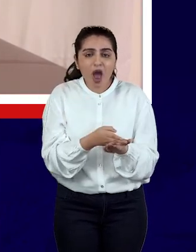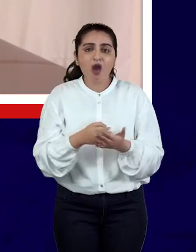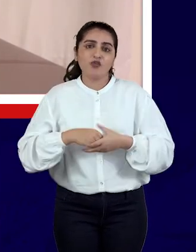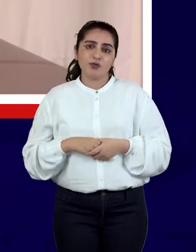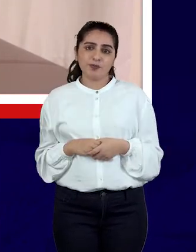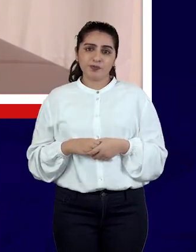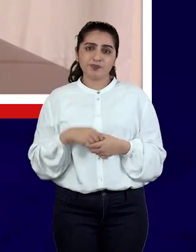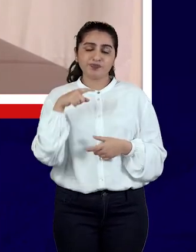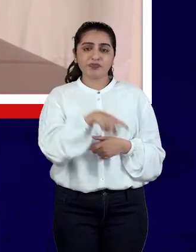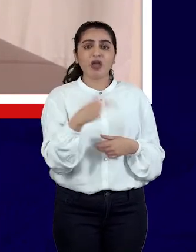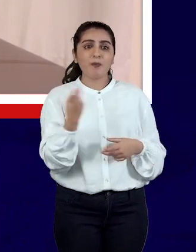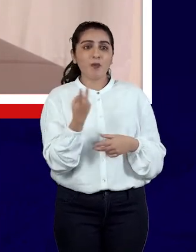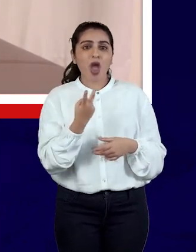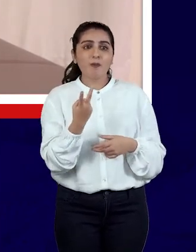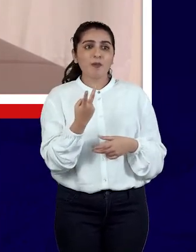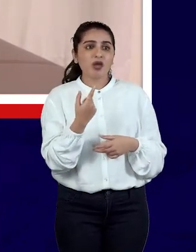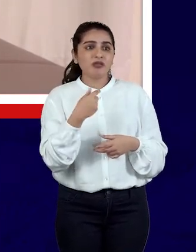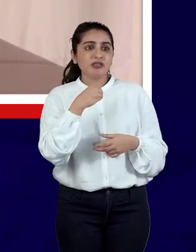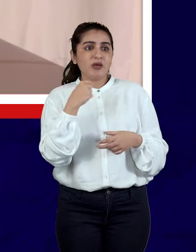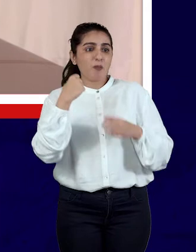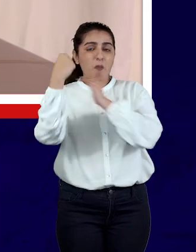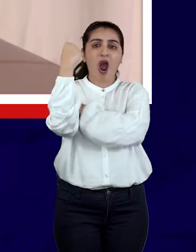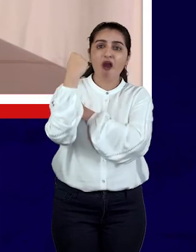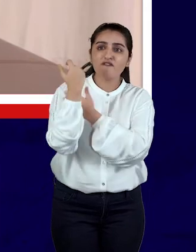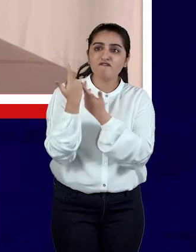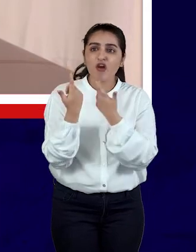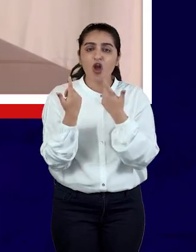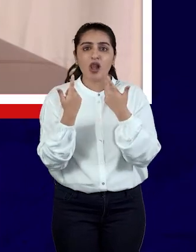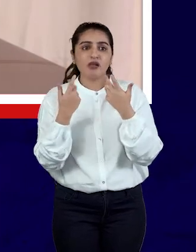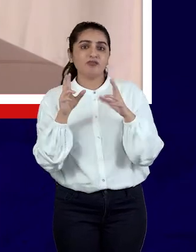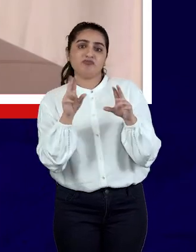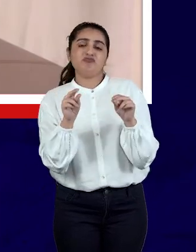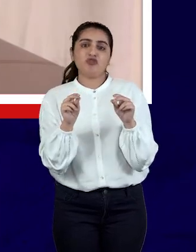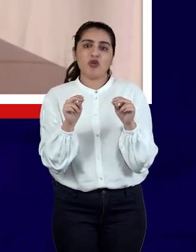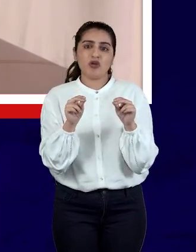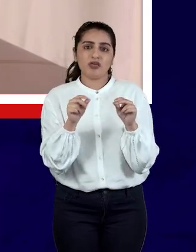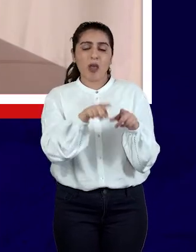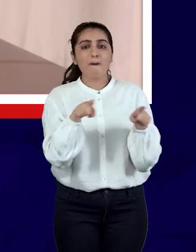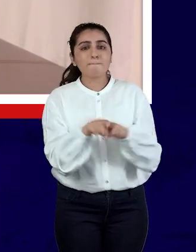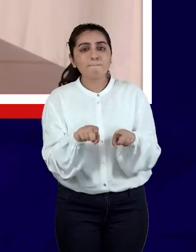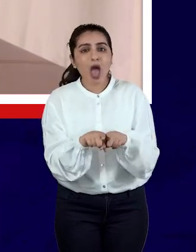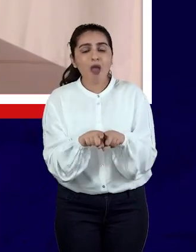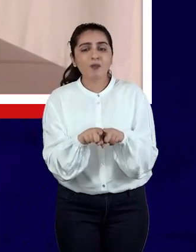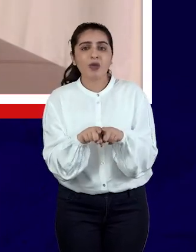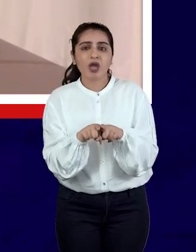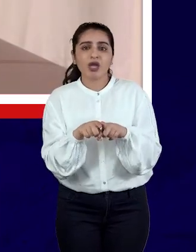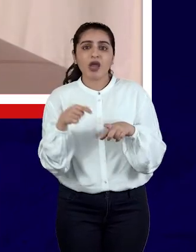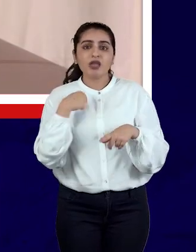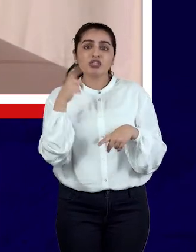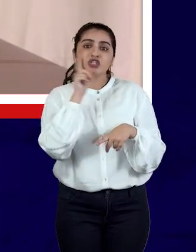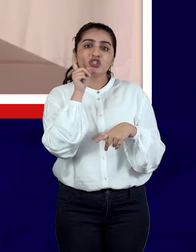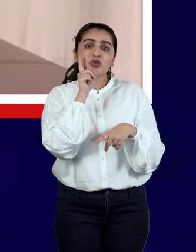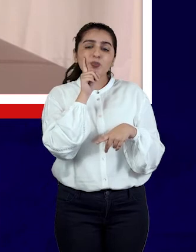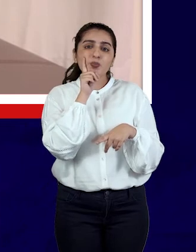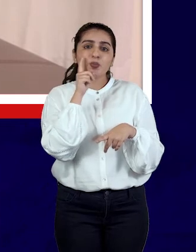this conundrum of being vulnerable and being powerful based on the hairdresser's chair. The exact same thing happened